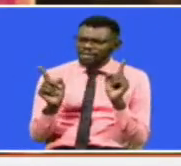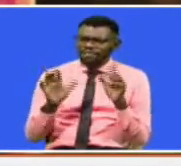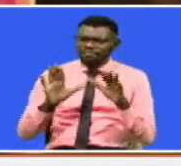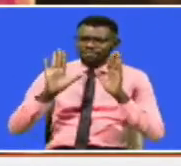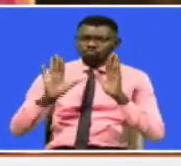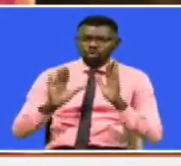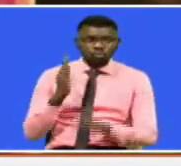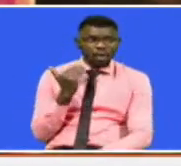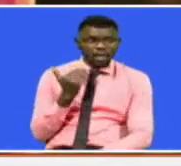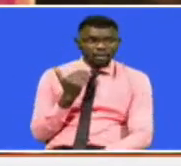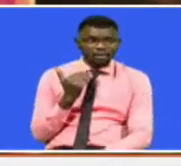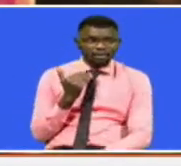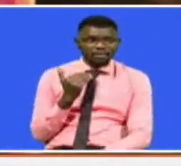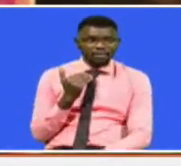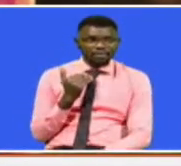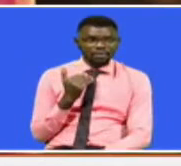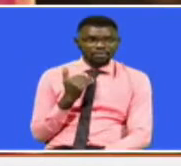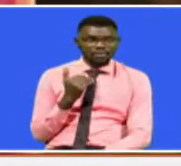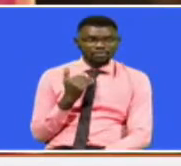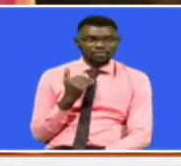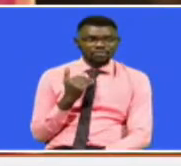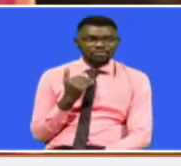Because